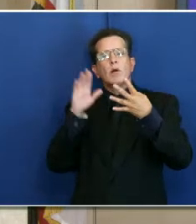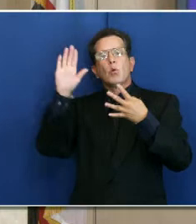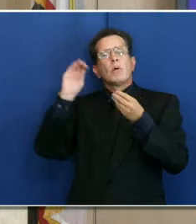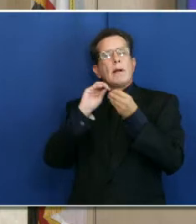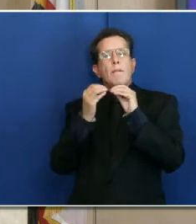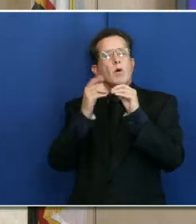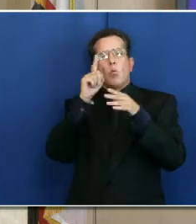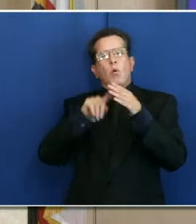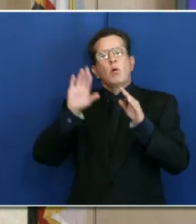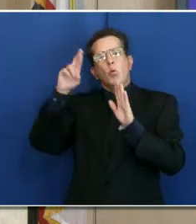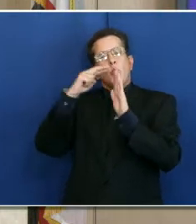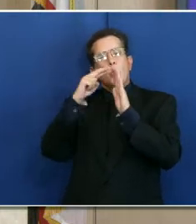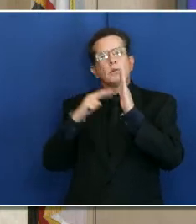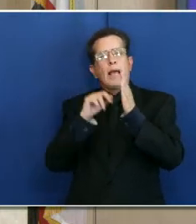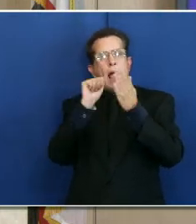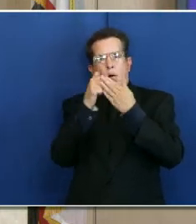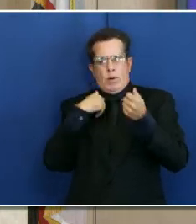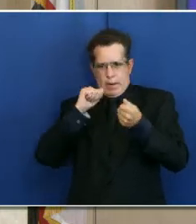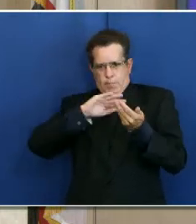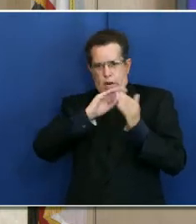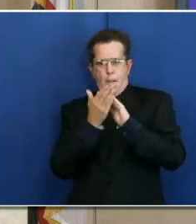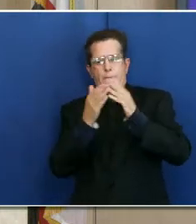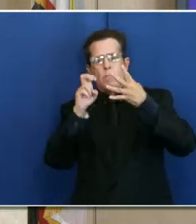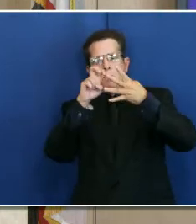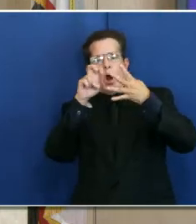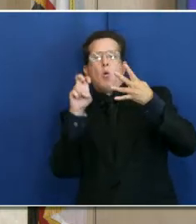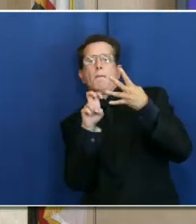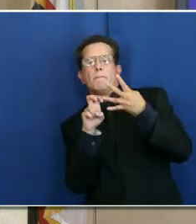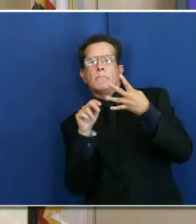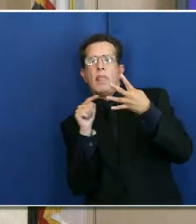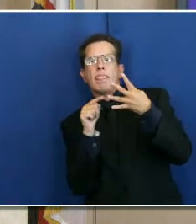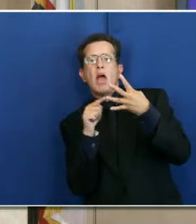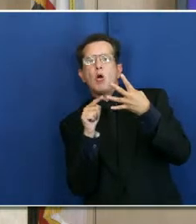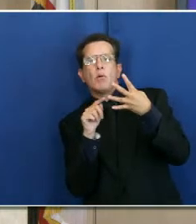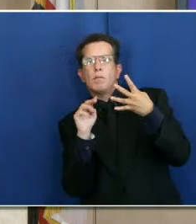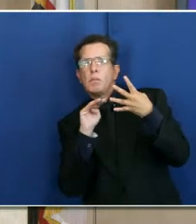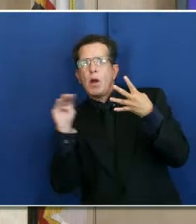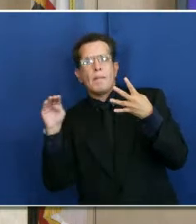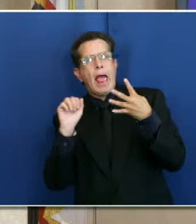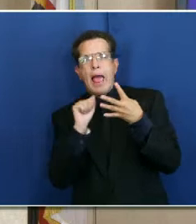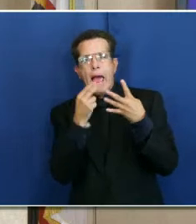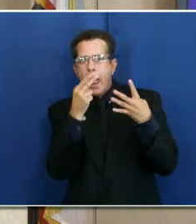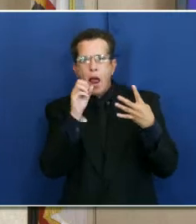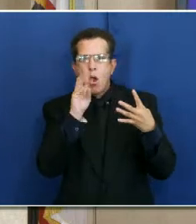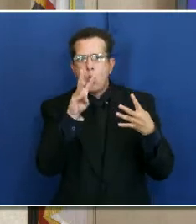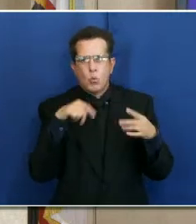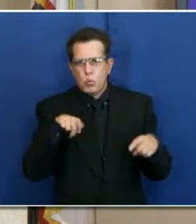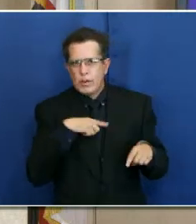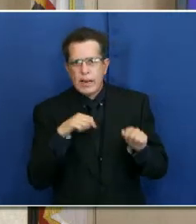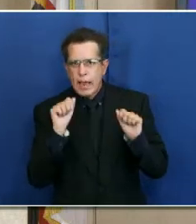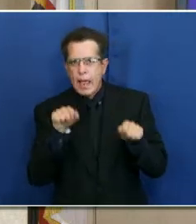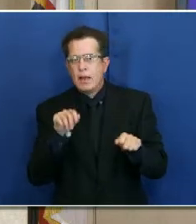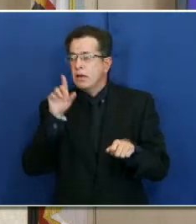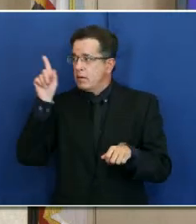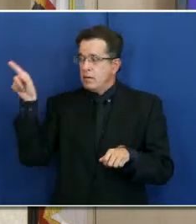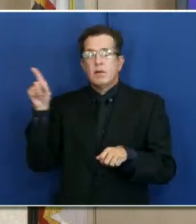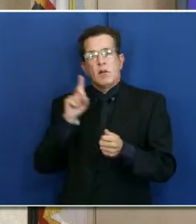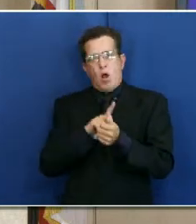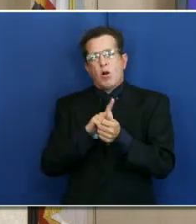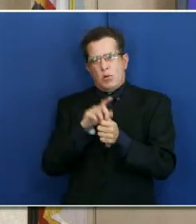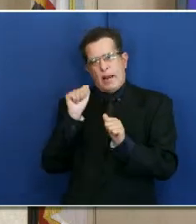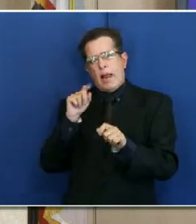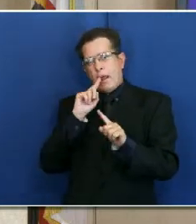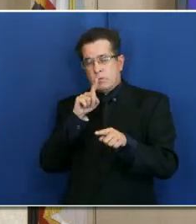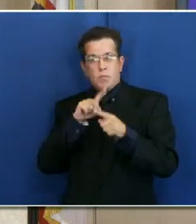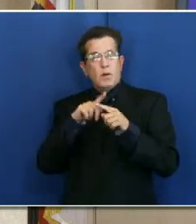what do the numbers have to be to get there and stay there? Well, I'm going to have Dr. Wooten respond to that, but I think the quick answer is that